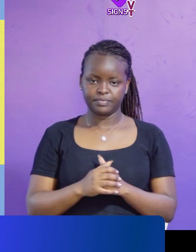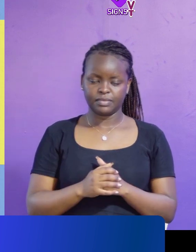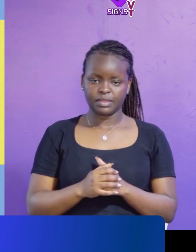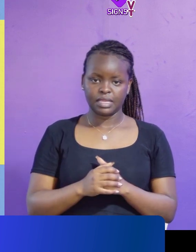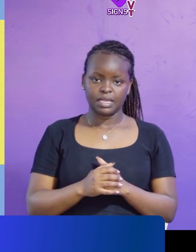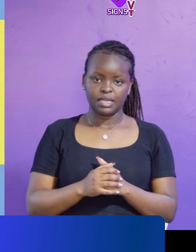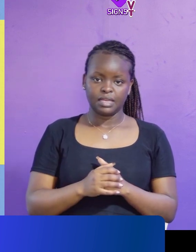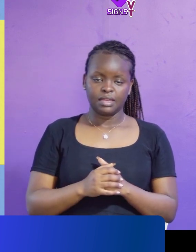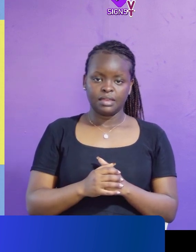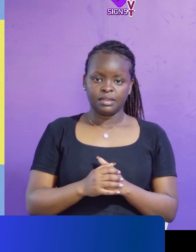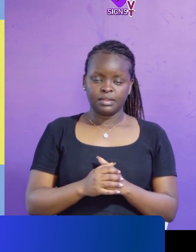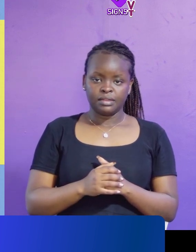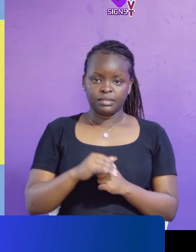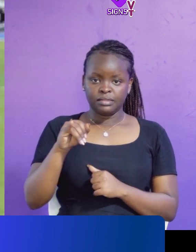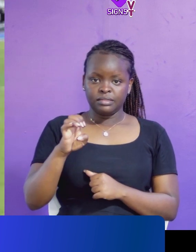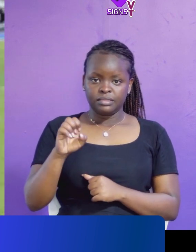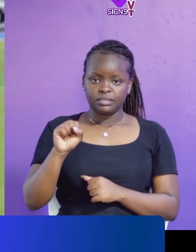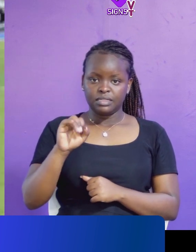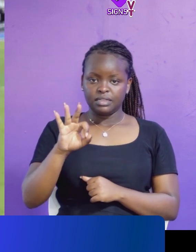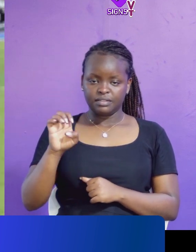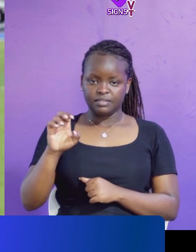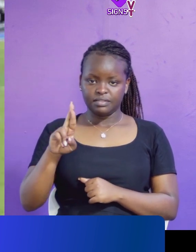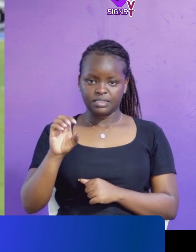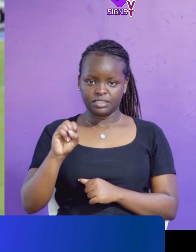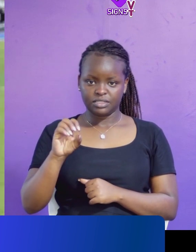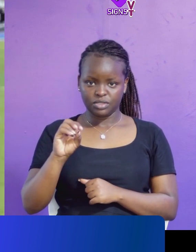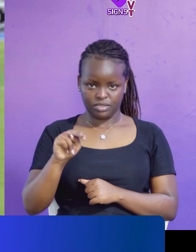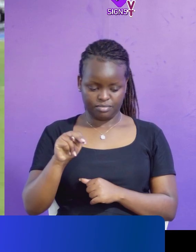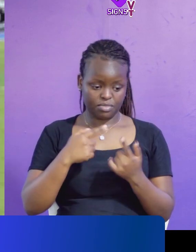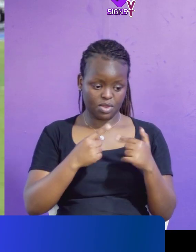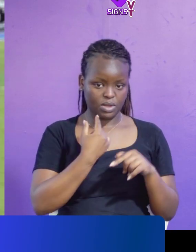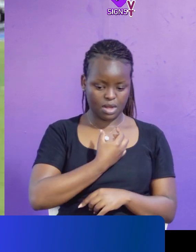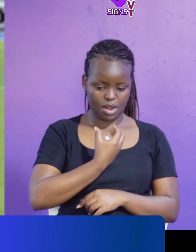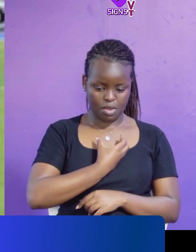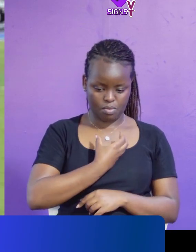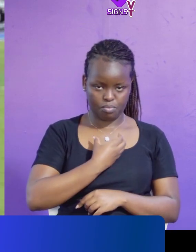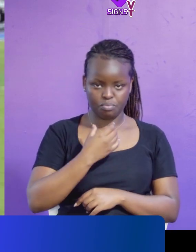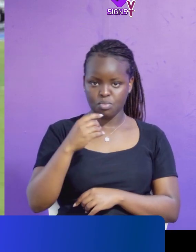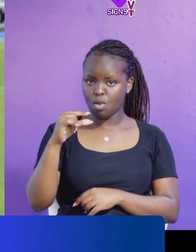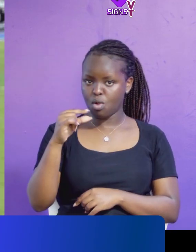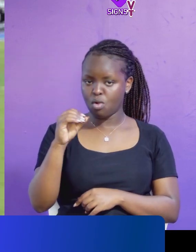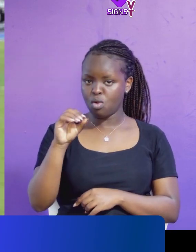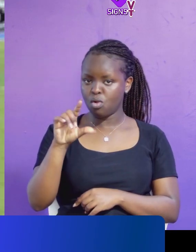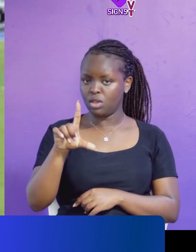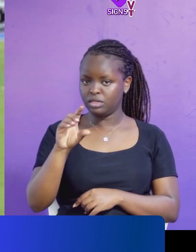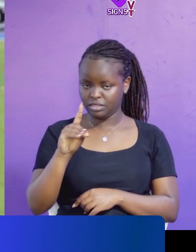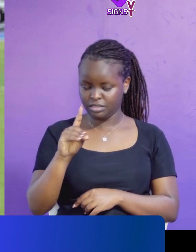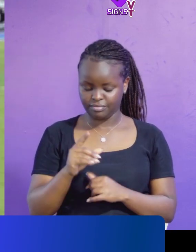gold, representing America. Tina Creon won silver,